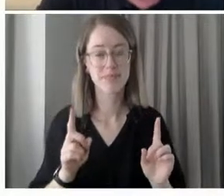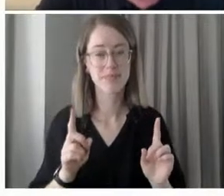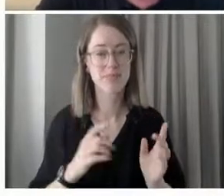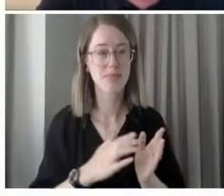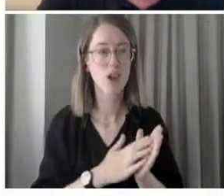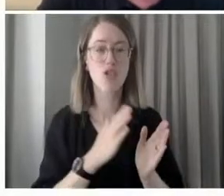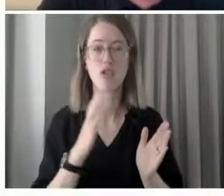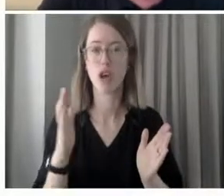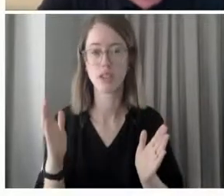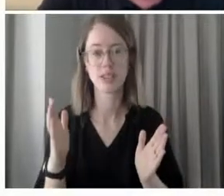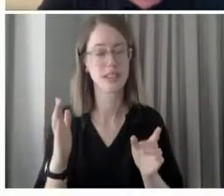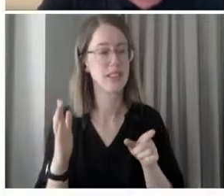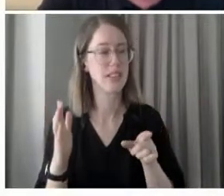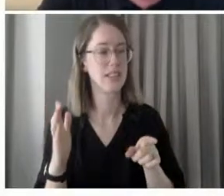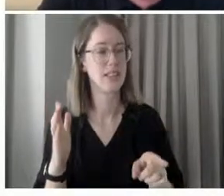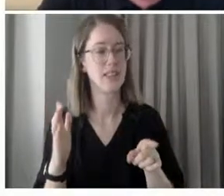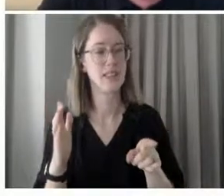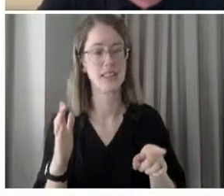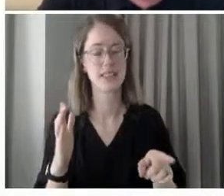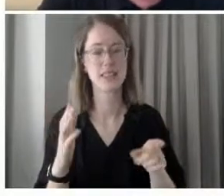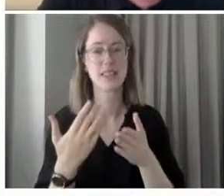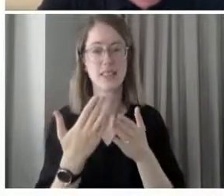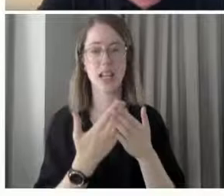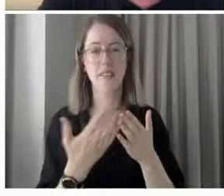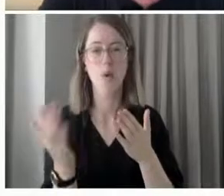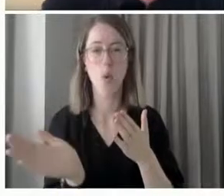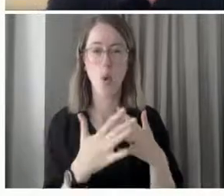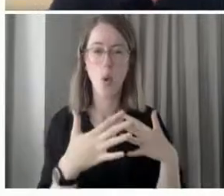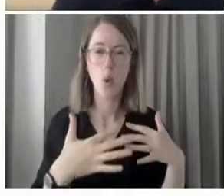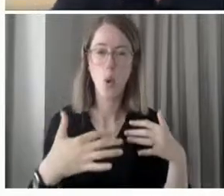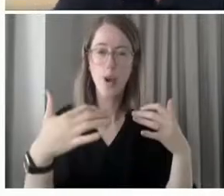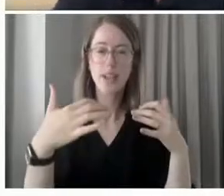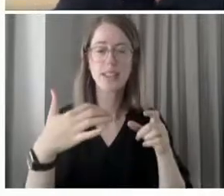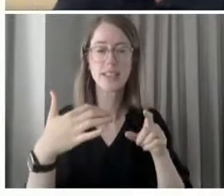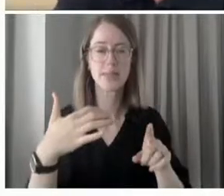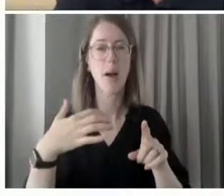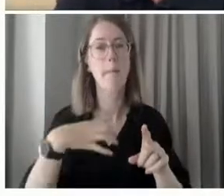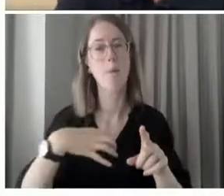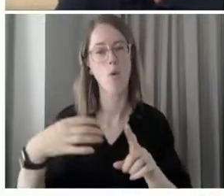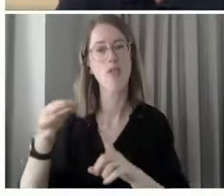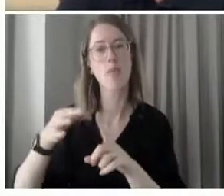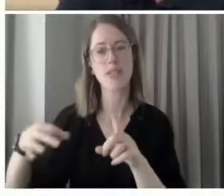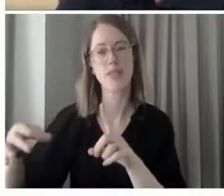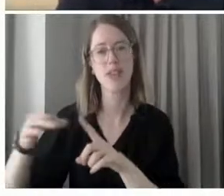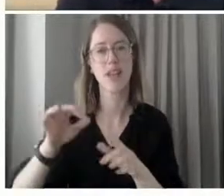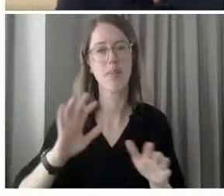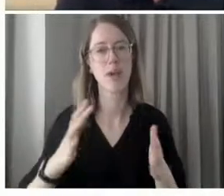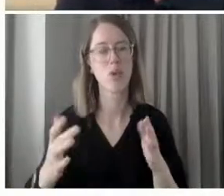study for all audiences, but more for Pasifika than for any other audience.